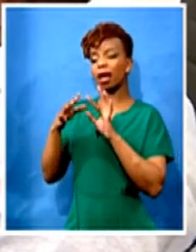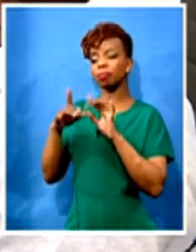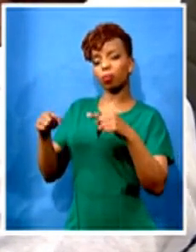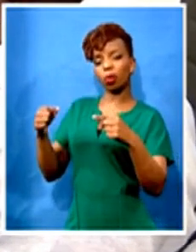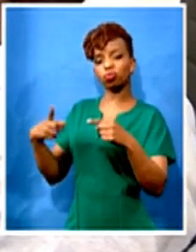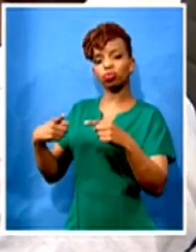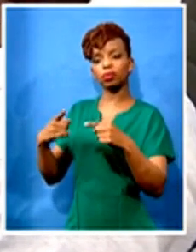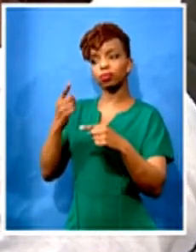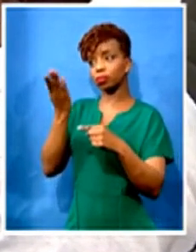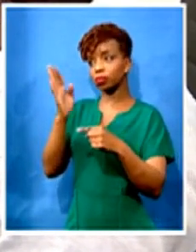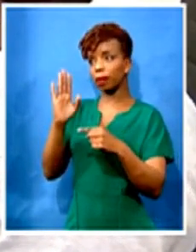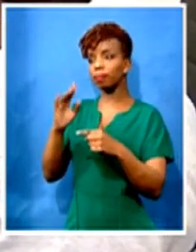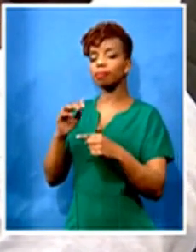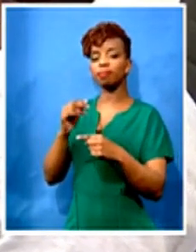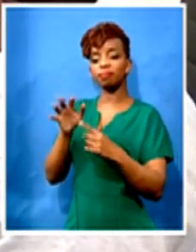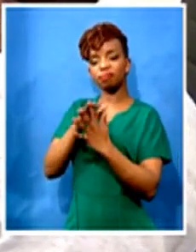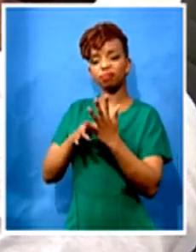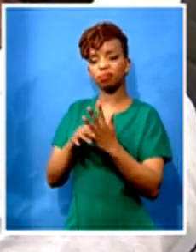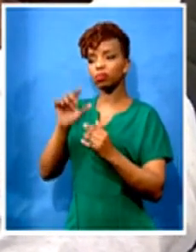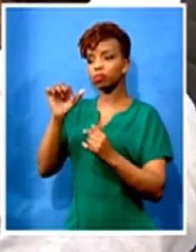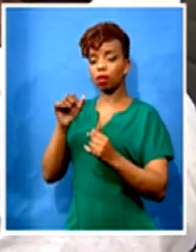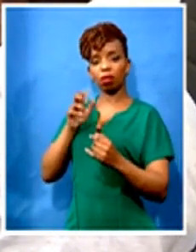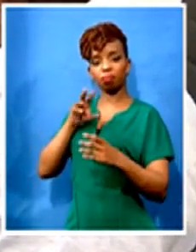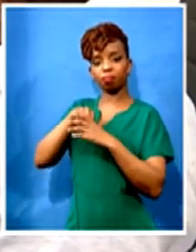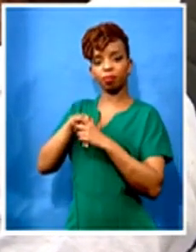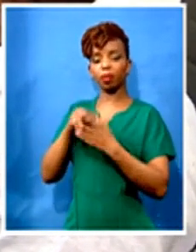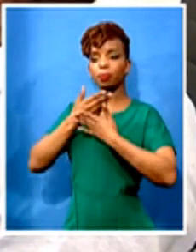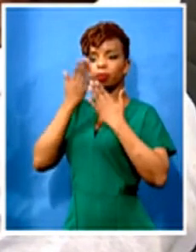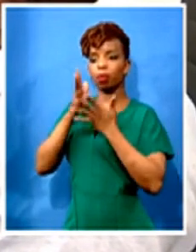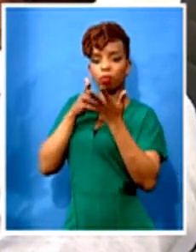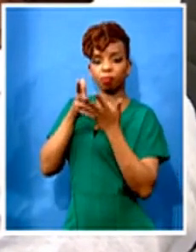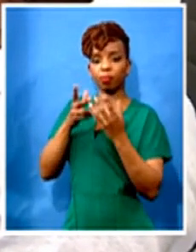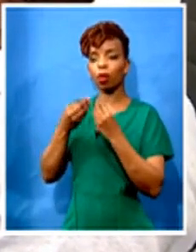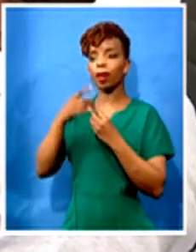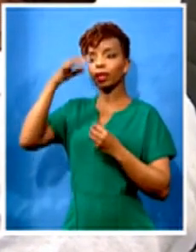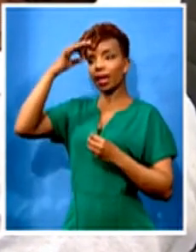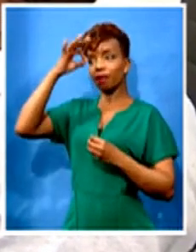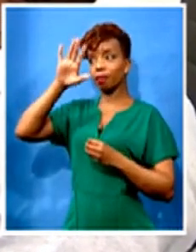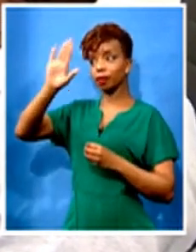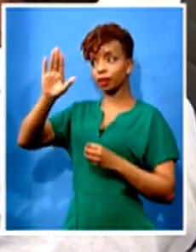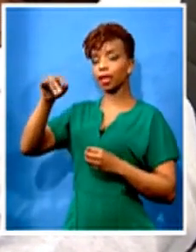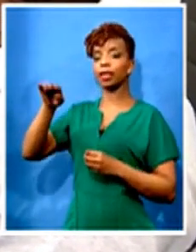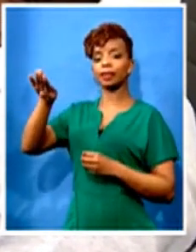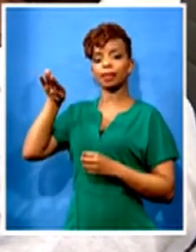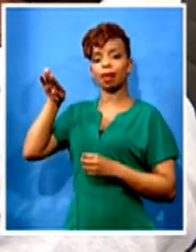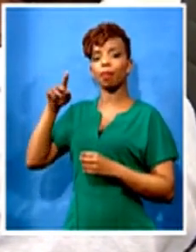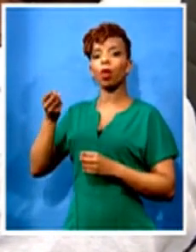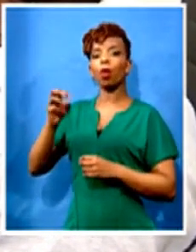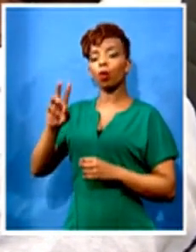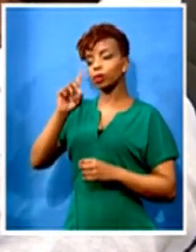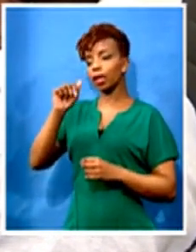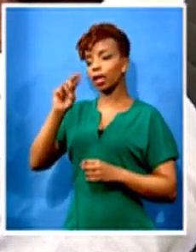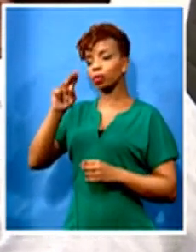not engaging with the Zimbabwean government or with ZANU-PF, that's effectively the political party leading that country? It is a